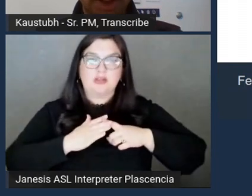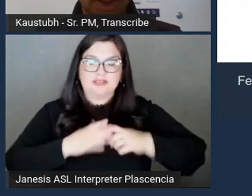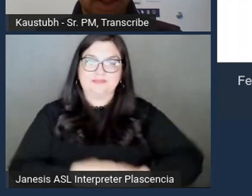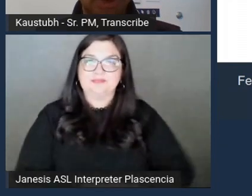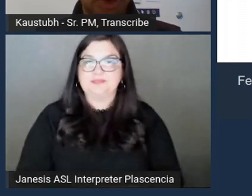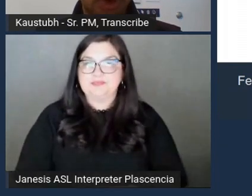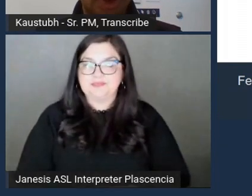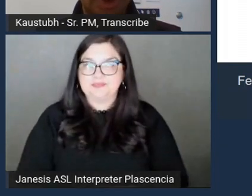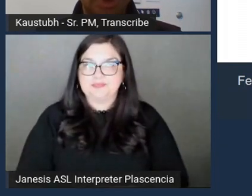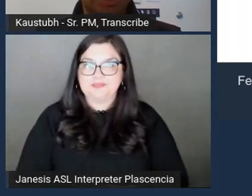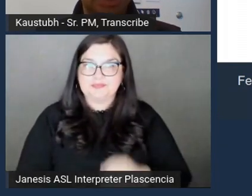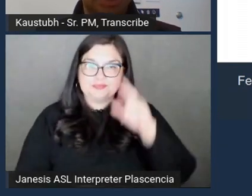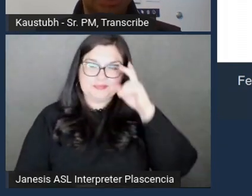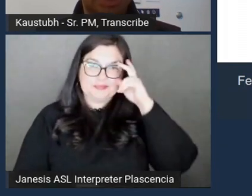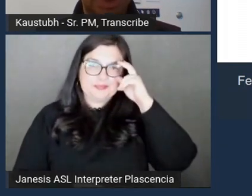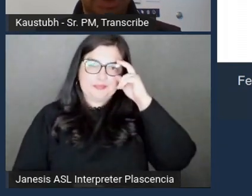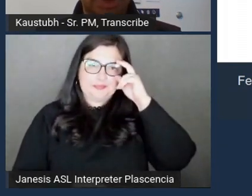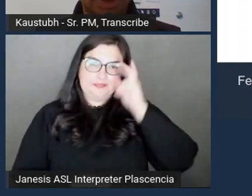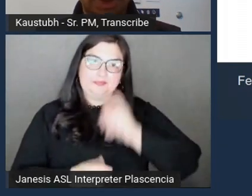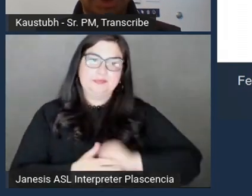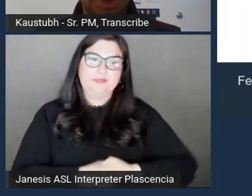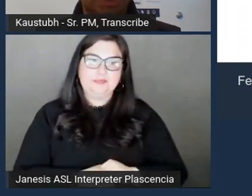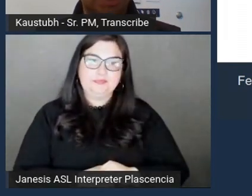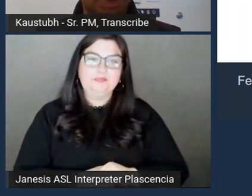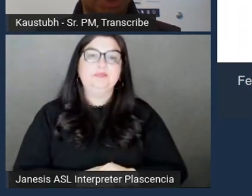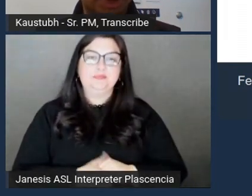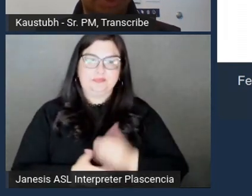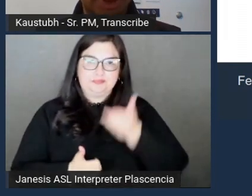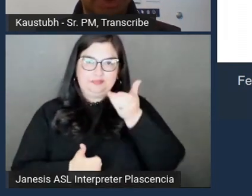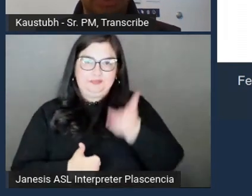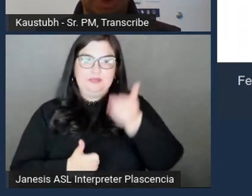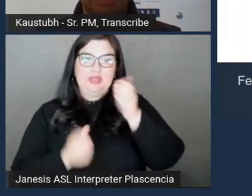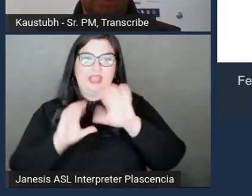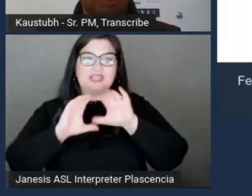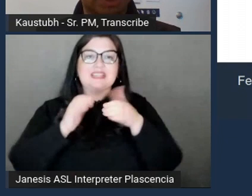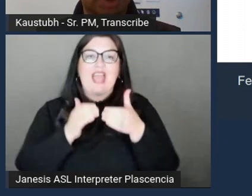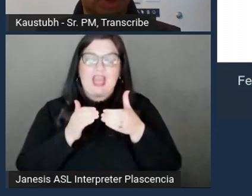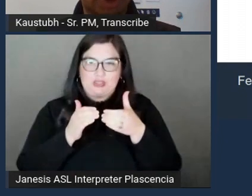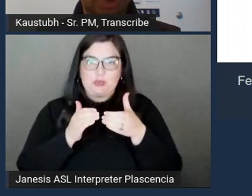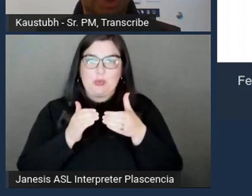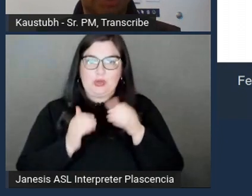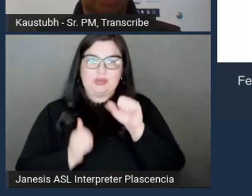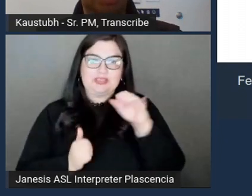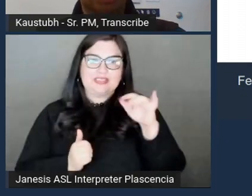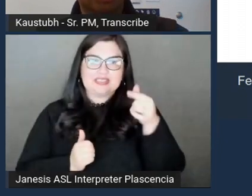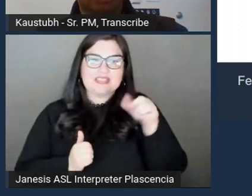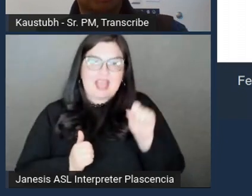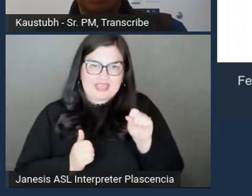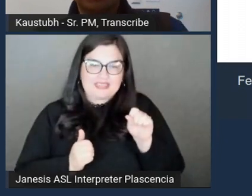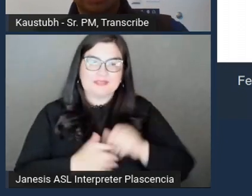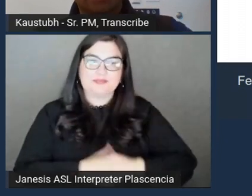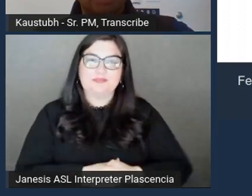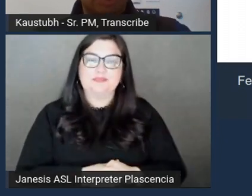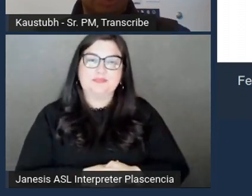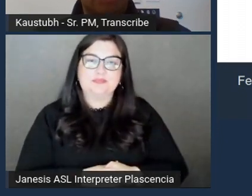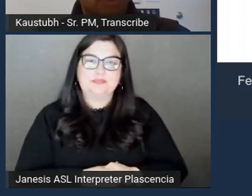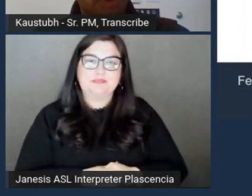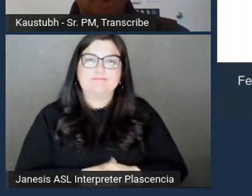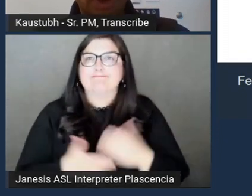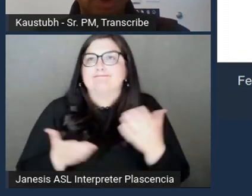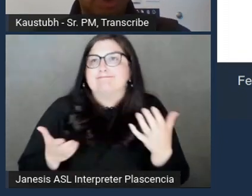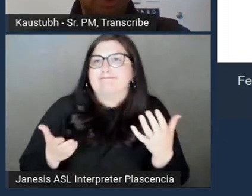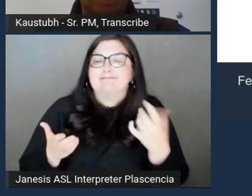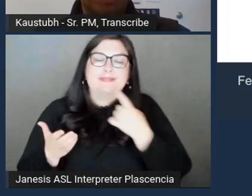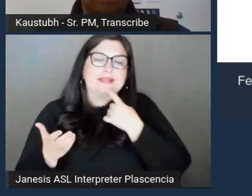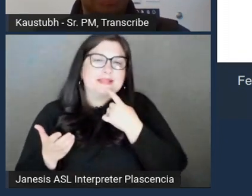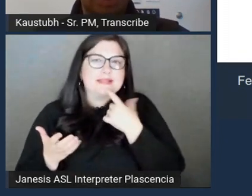right? So here's the category creation page that we have within Transcribe call analytics. So let's say if I'm looking